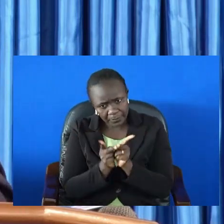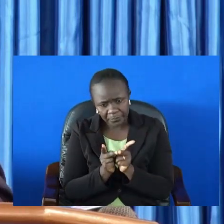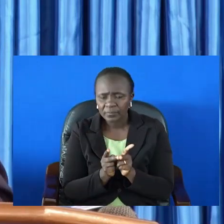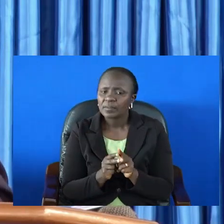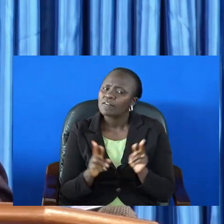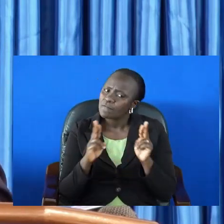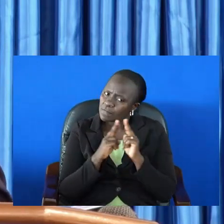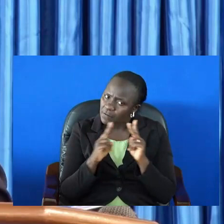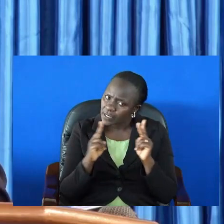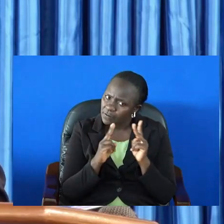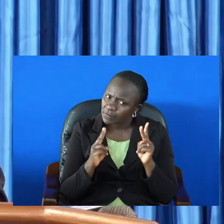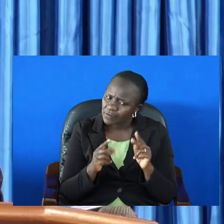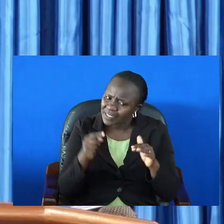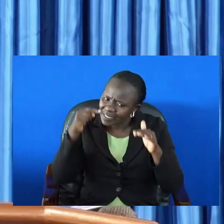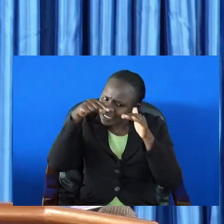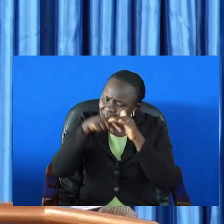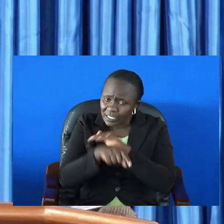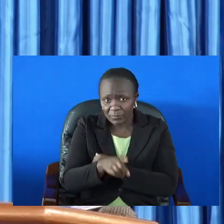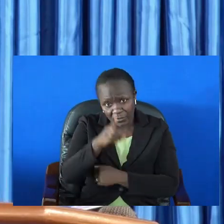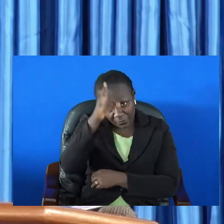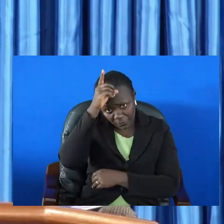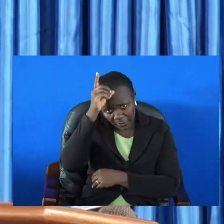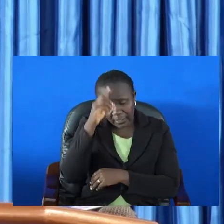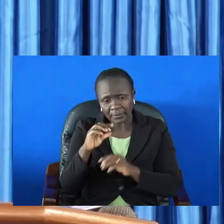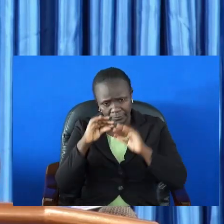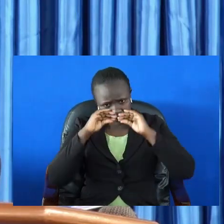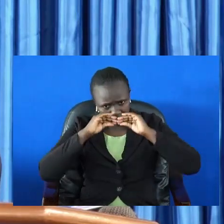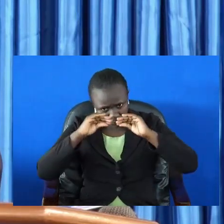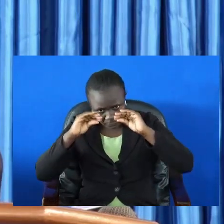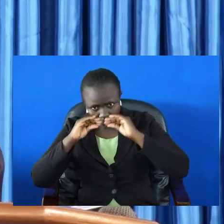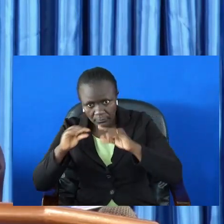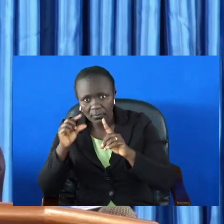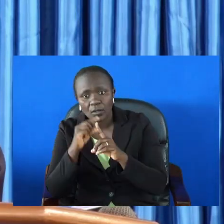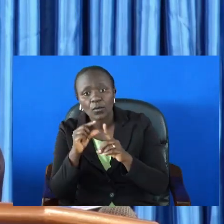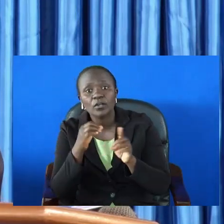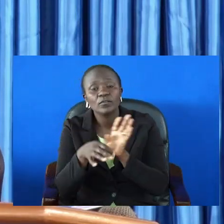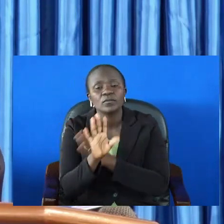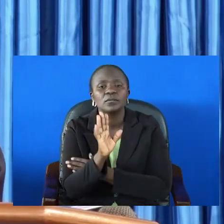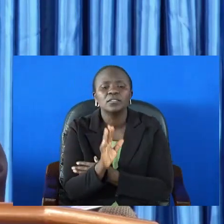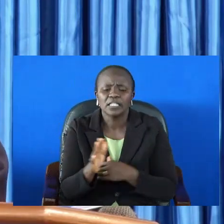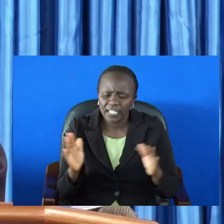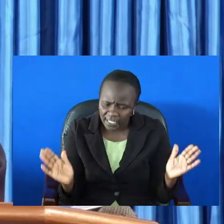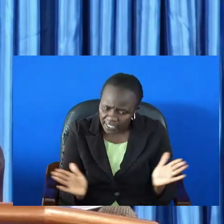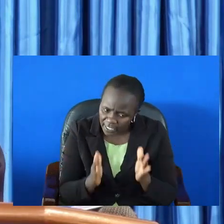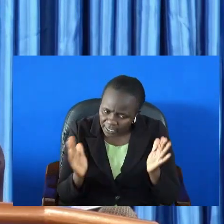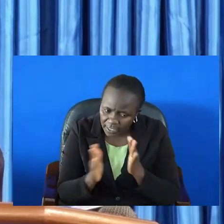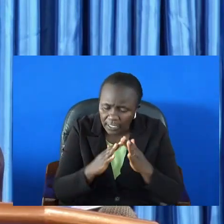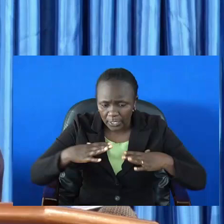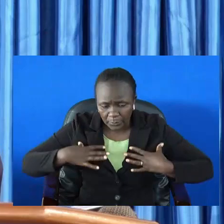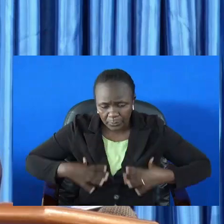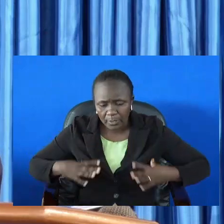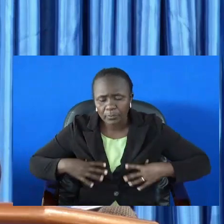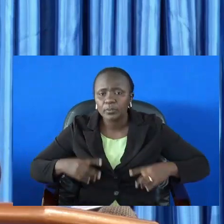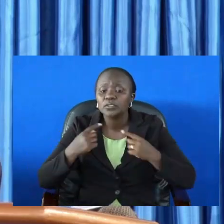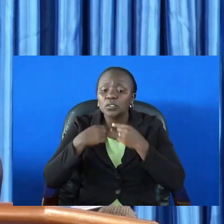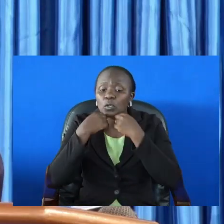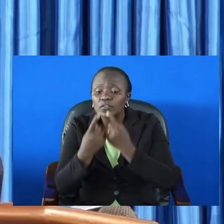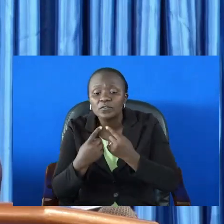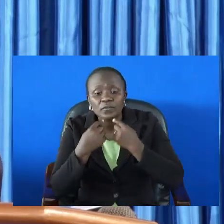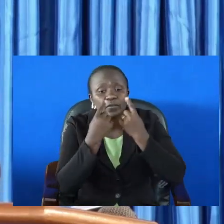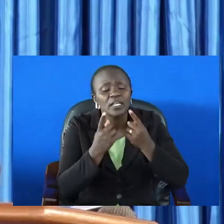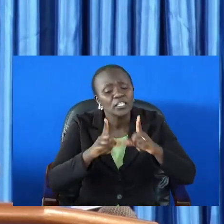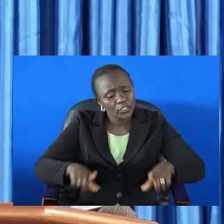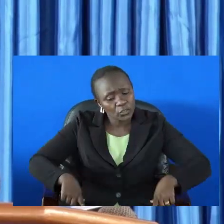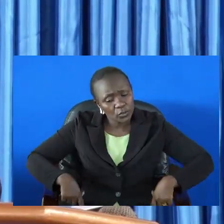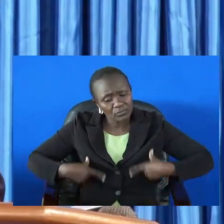very remote place, and he taught the word of God. And he encouraged people to repent. He encouraged people to